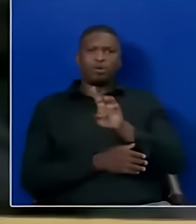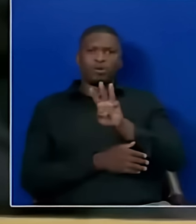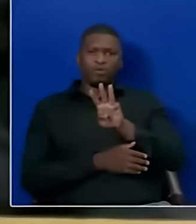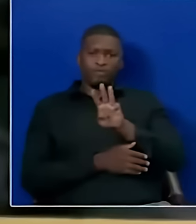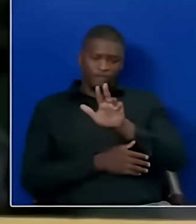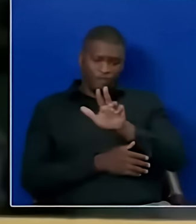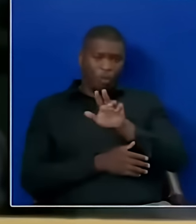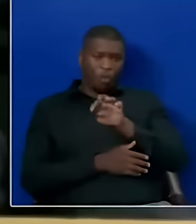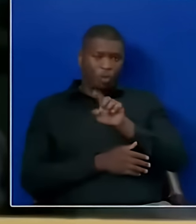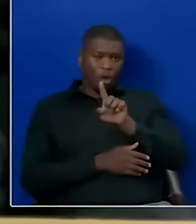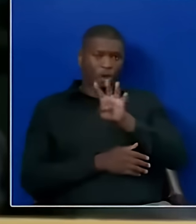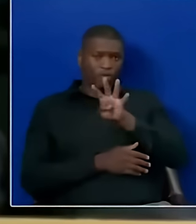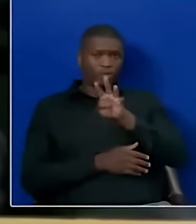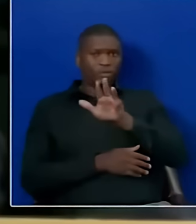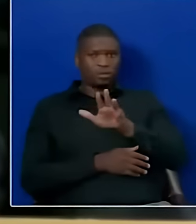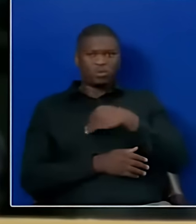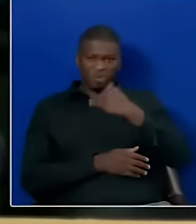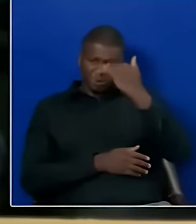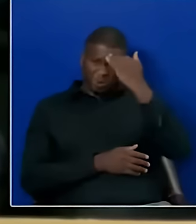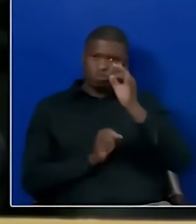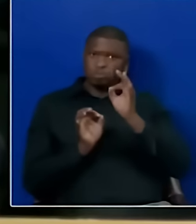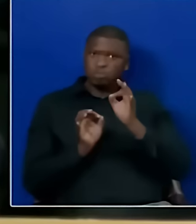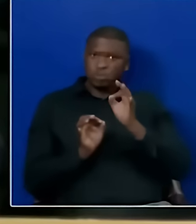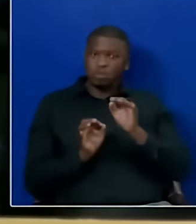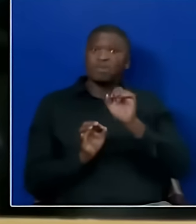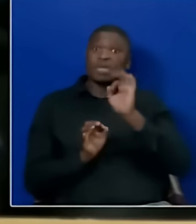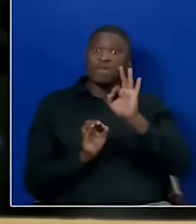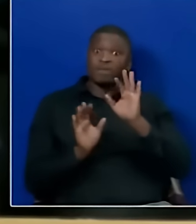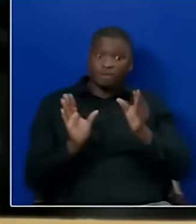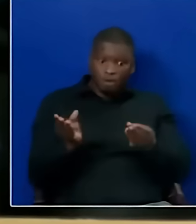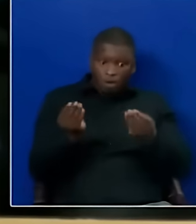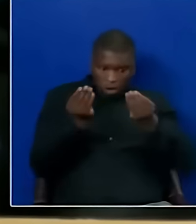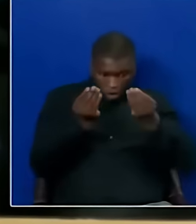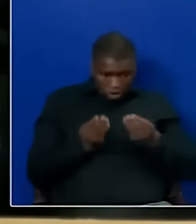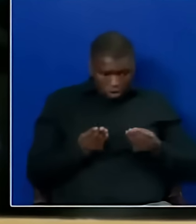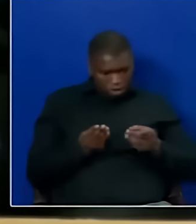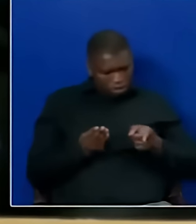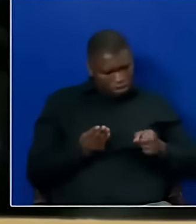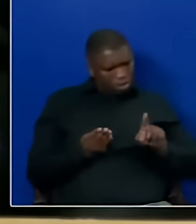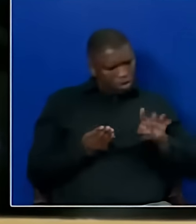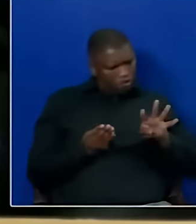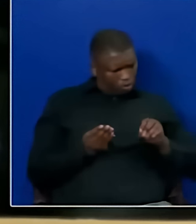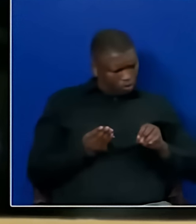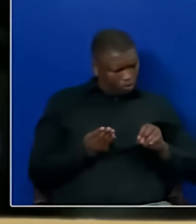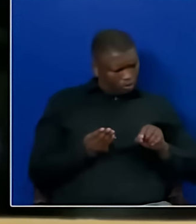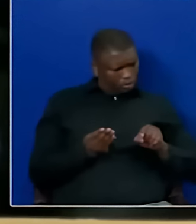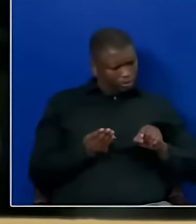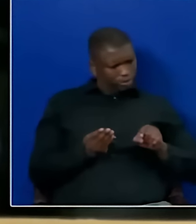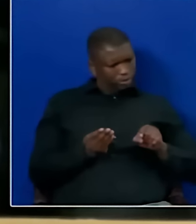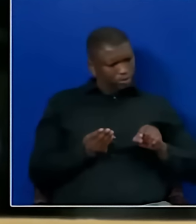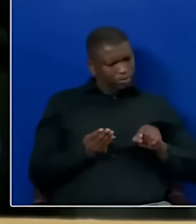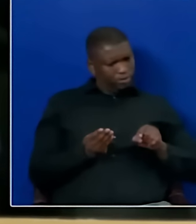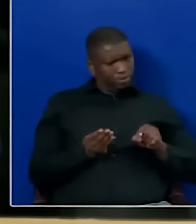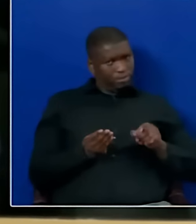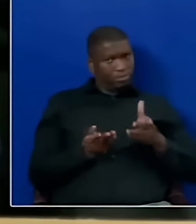number. If he received the evidence back with 140, saying the case number is 140, do your processes